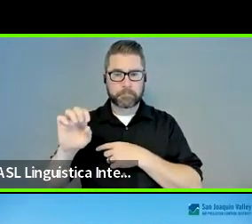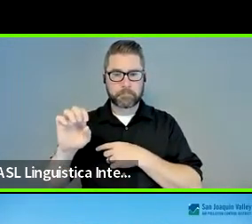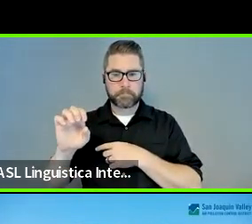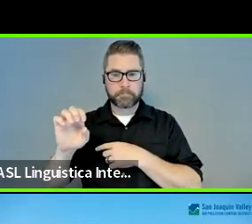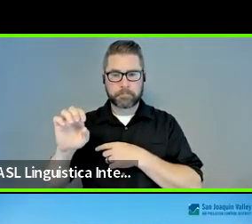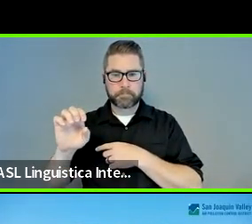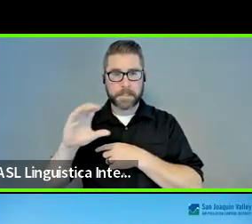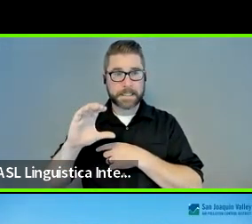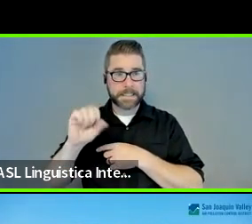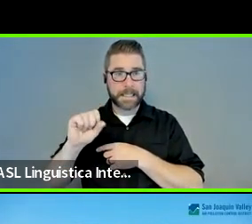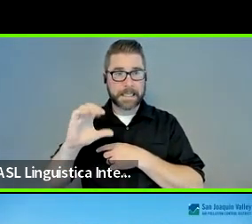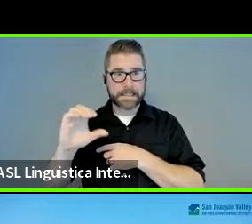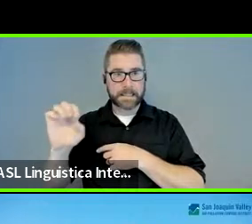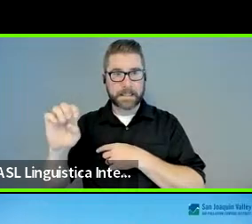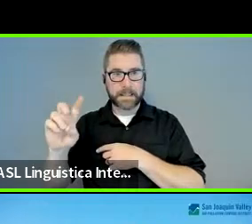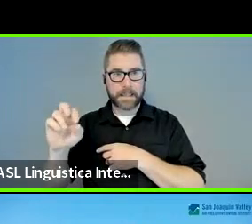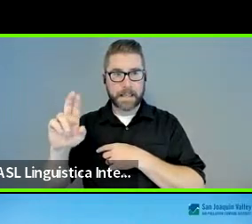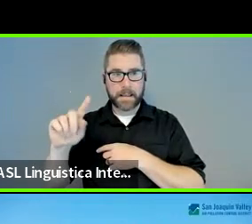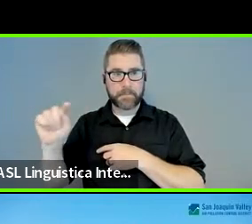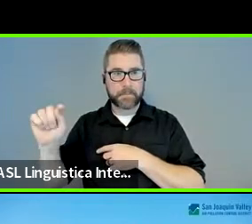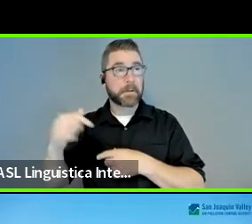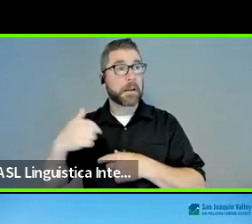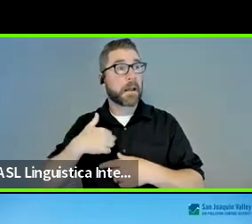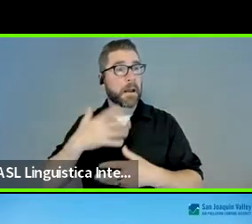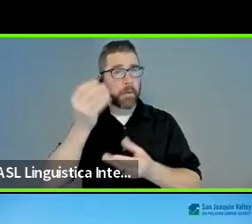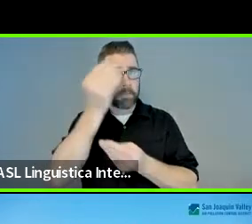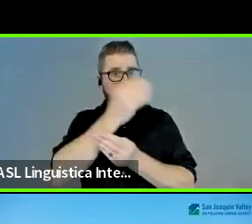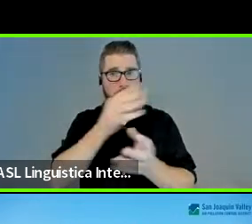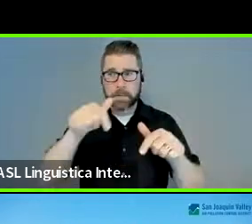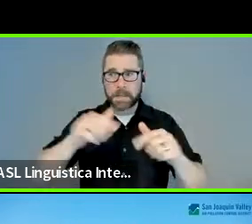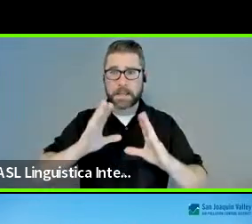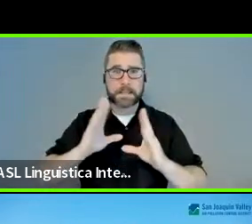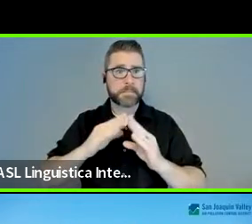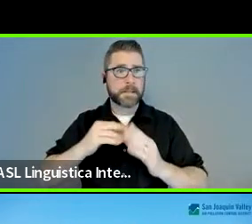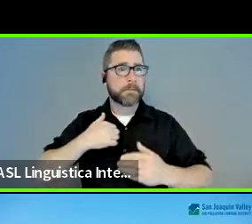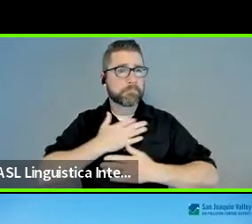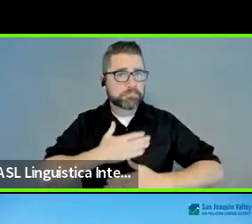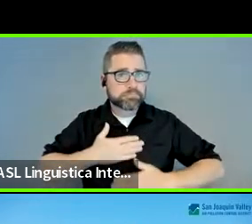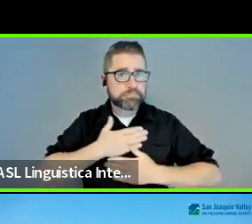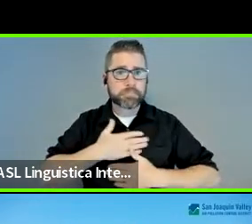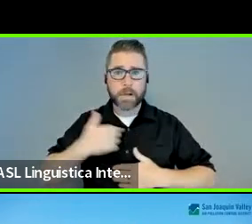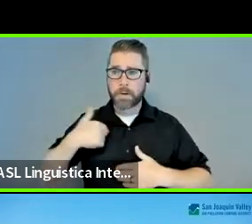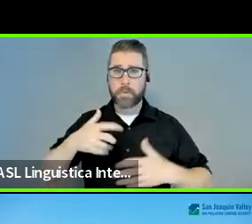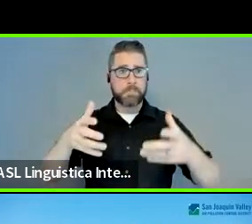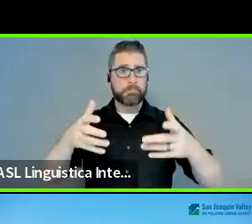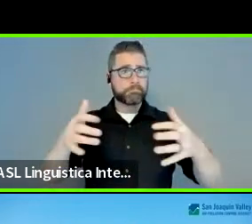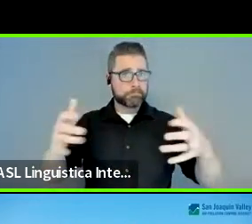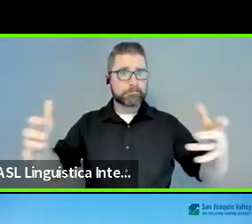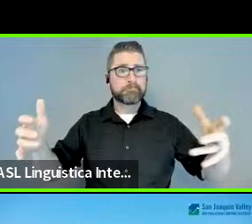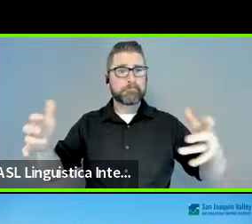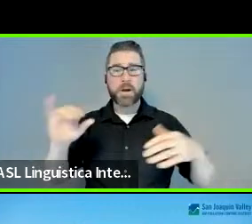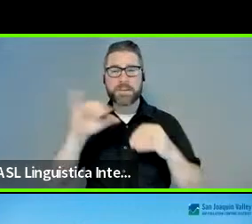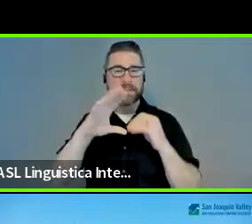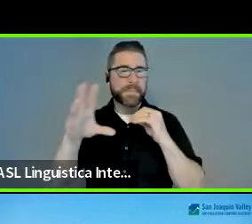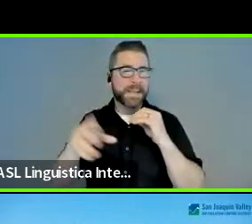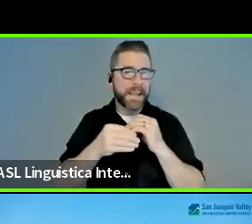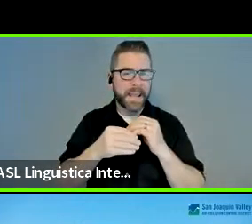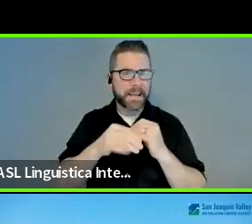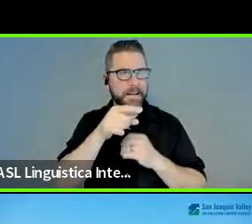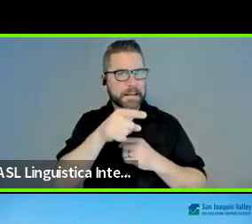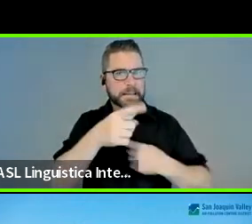growing. So that's what growth is all about. And I just wanted to say this one thing. I am enjoying this signer.